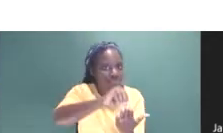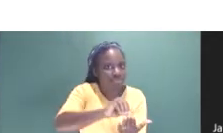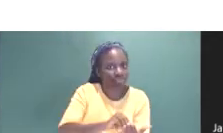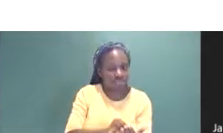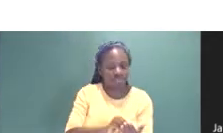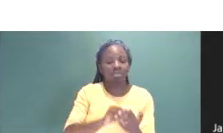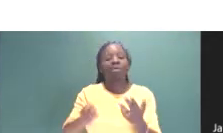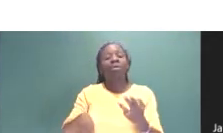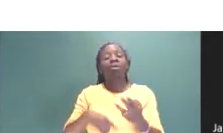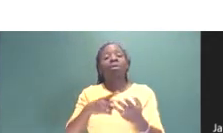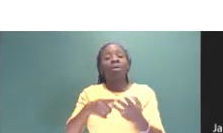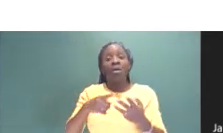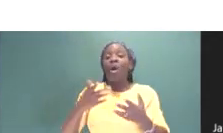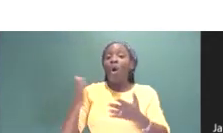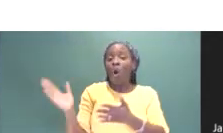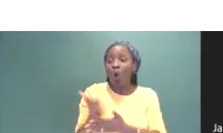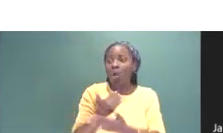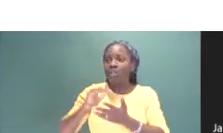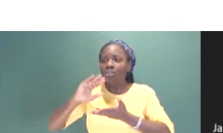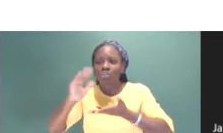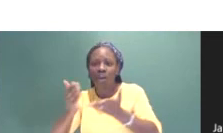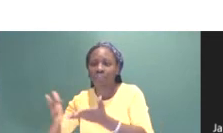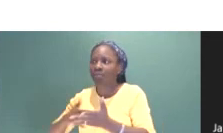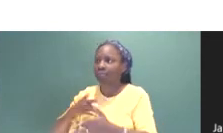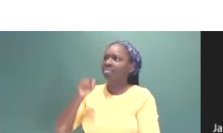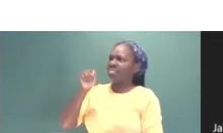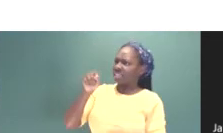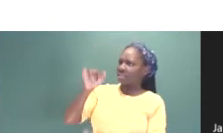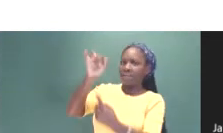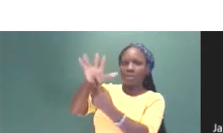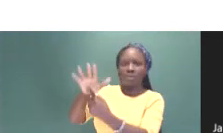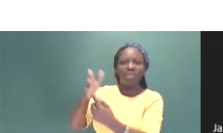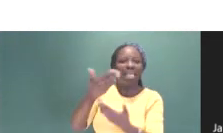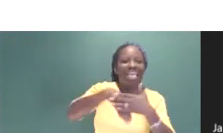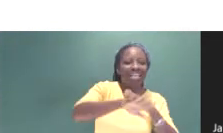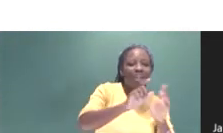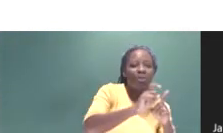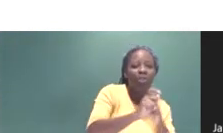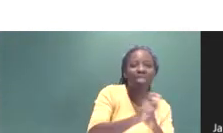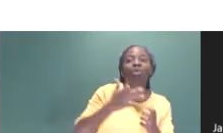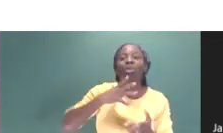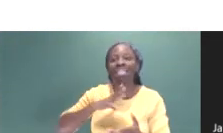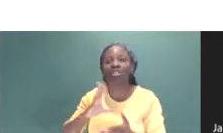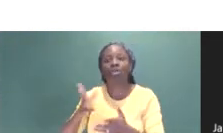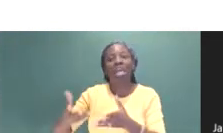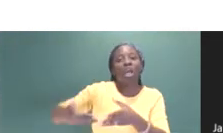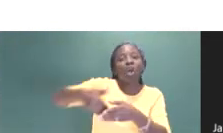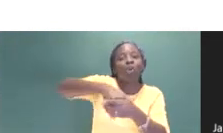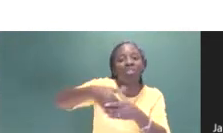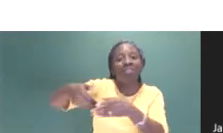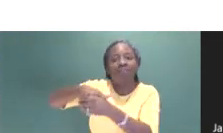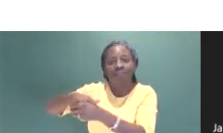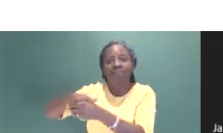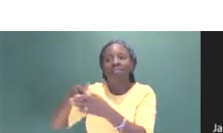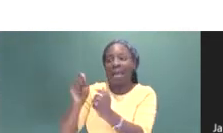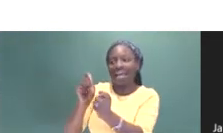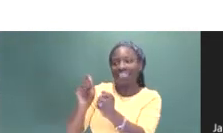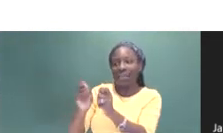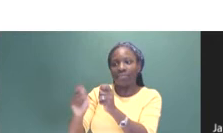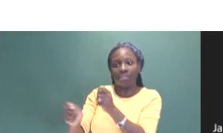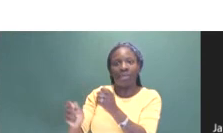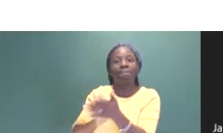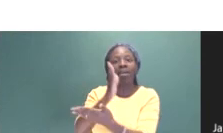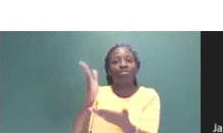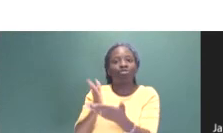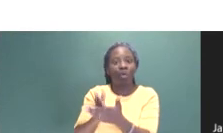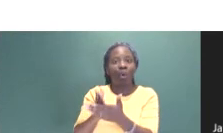that we think of as being necessary in a community need to be inclusive and adapted to make sure that everyone